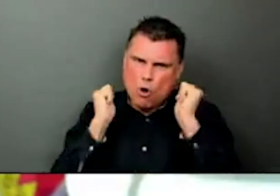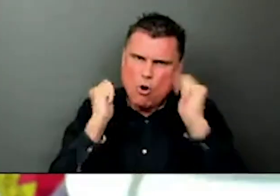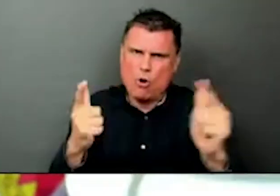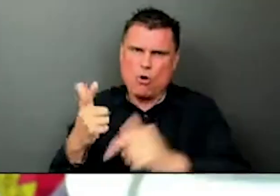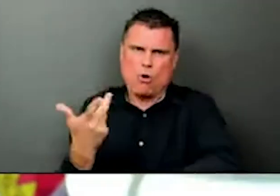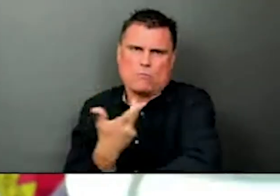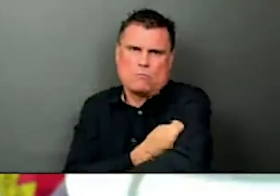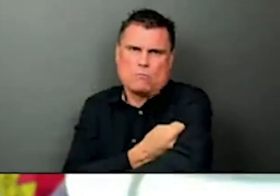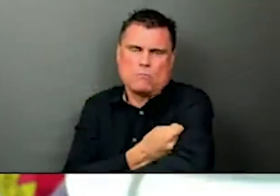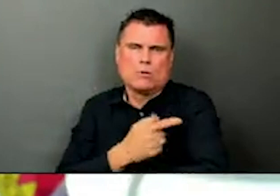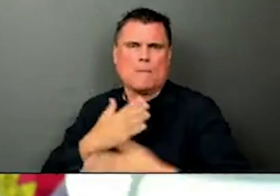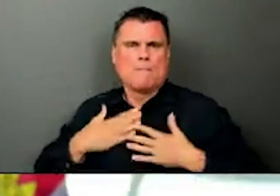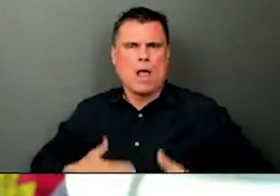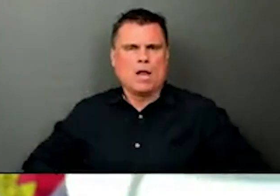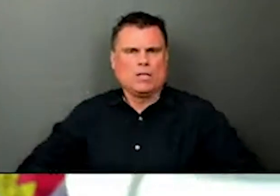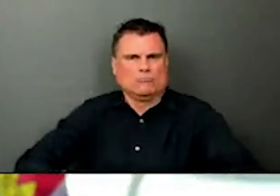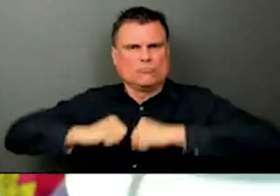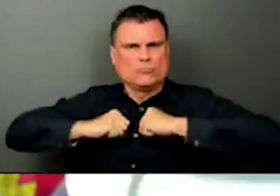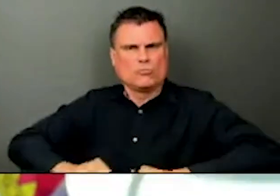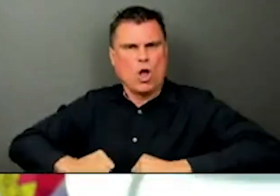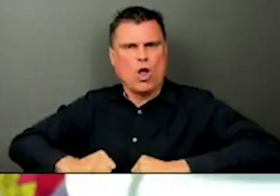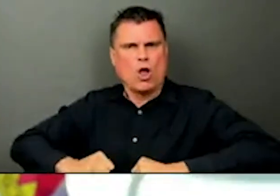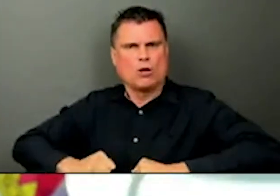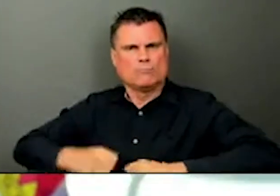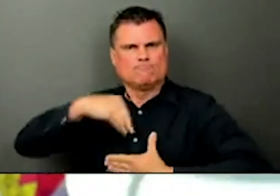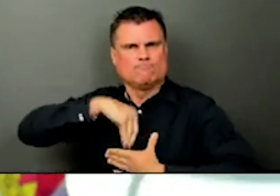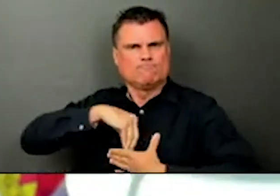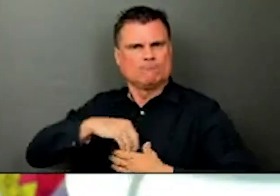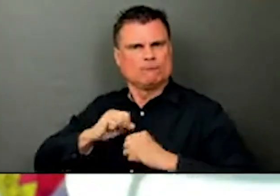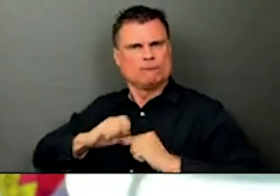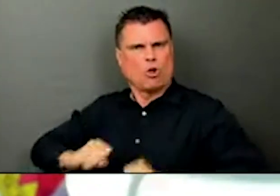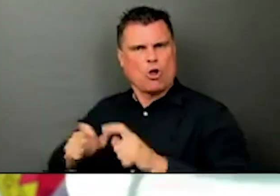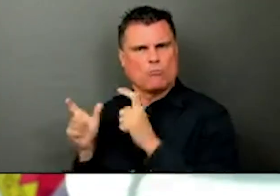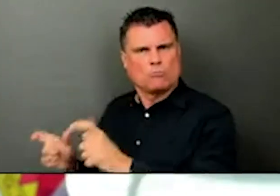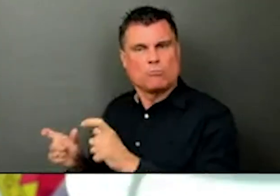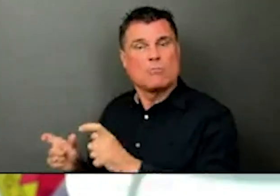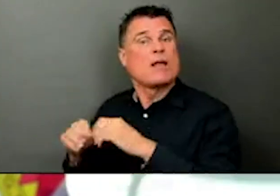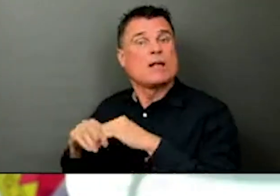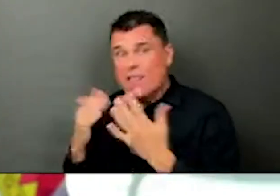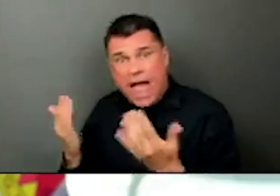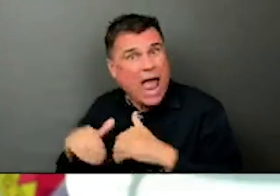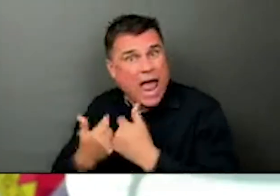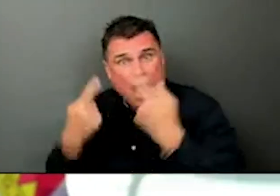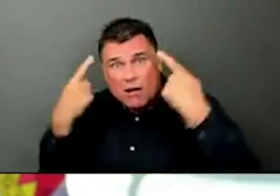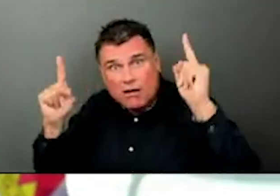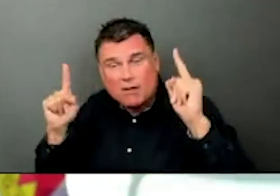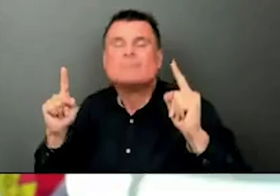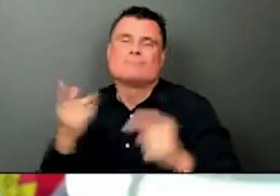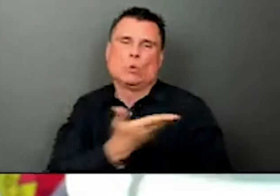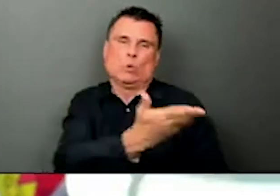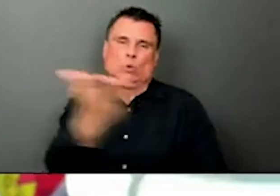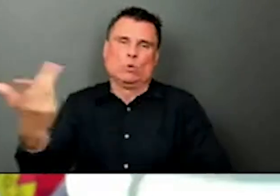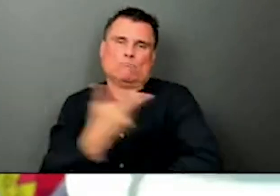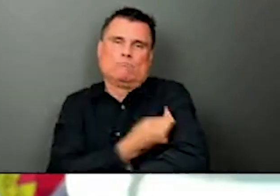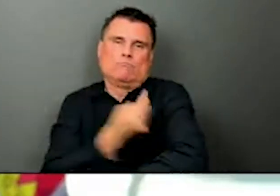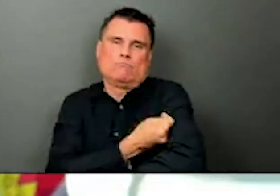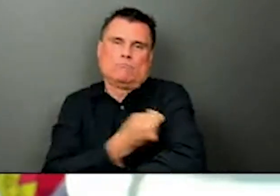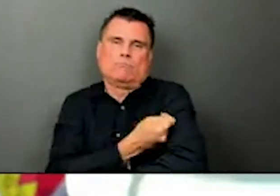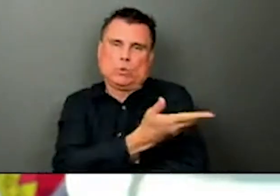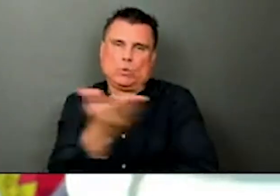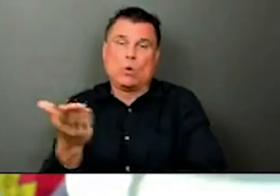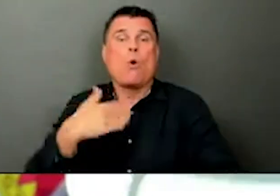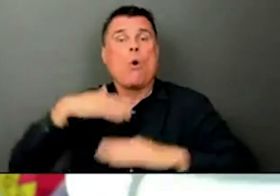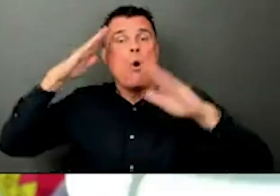turning into a local outbreak by getting ourselves immunized. We certainly hope that jurisdictions around us